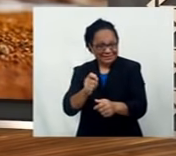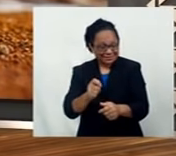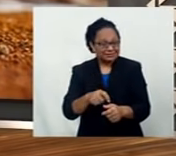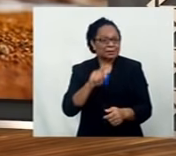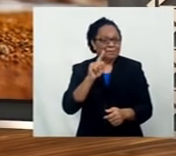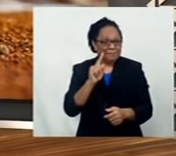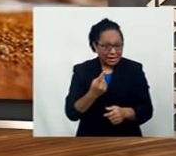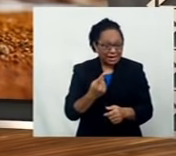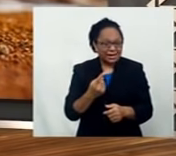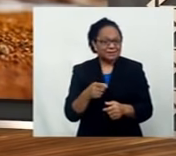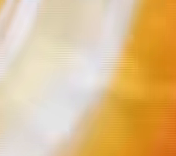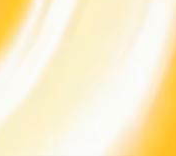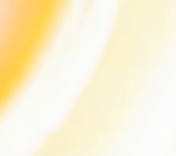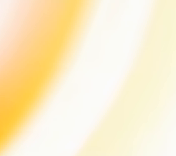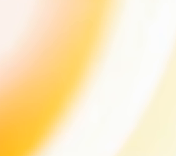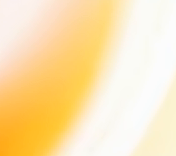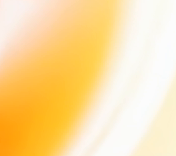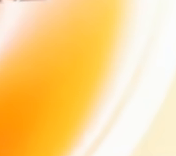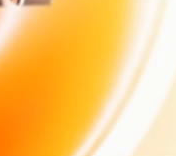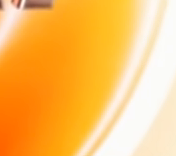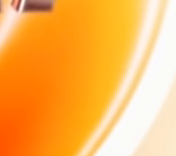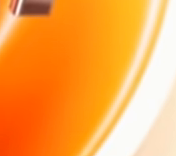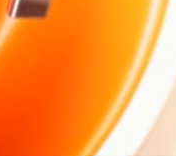to play out a quality match.